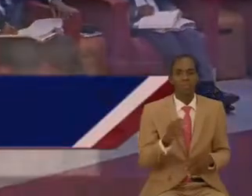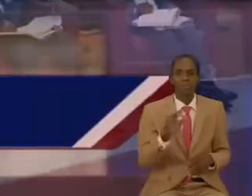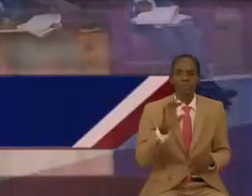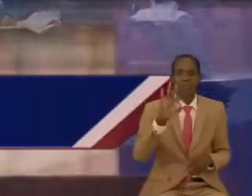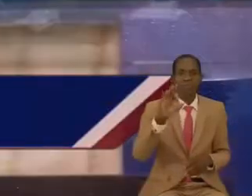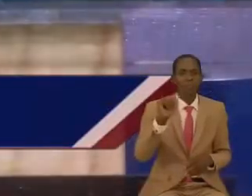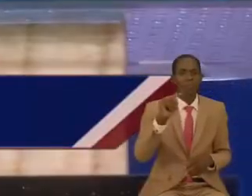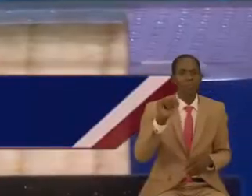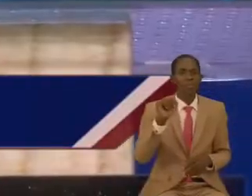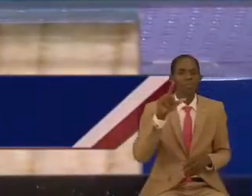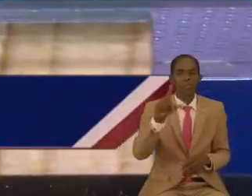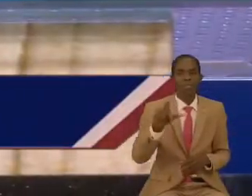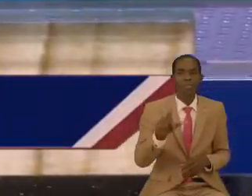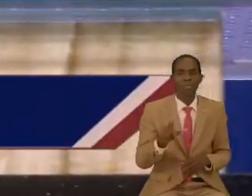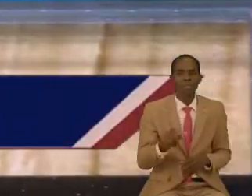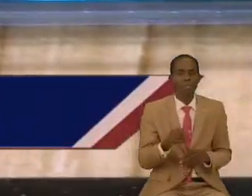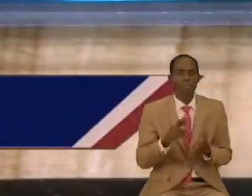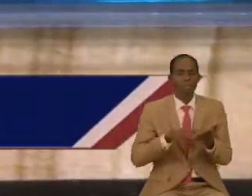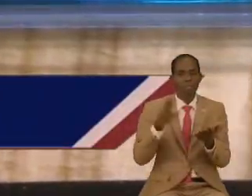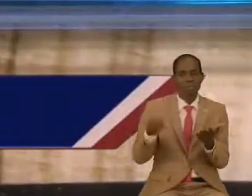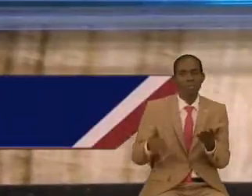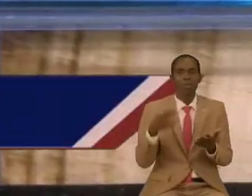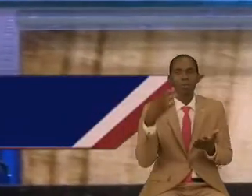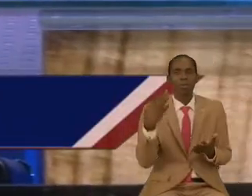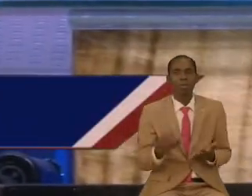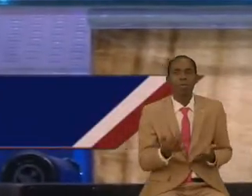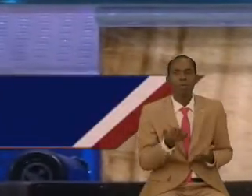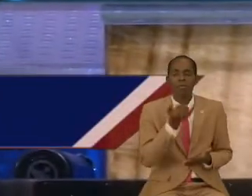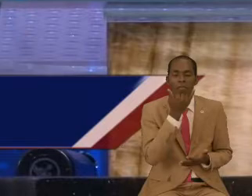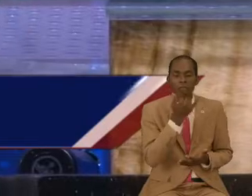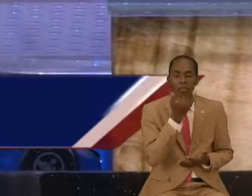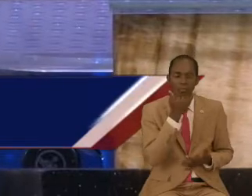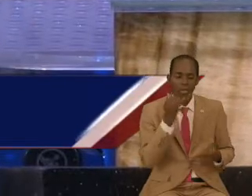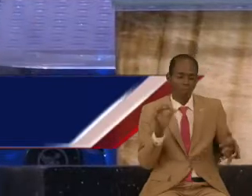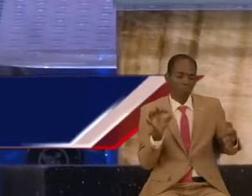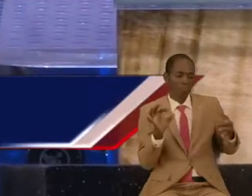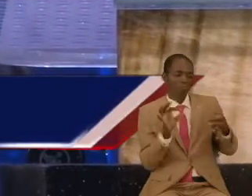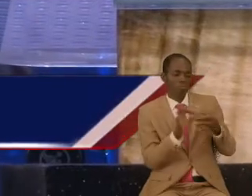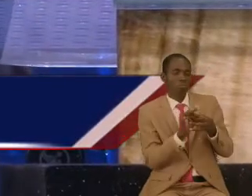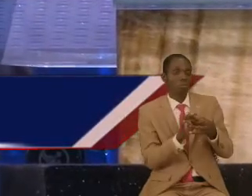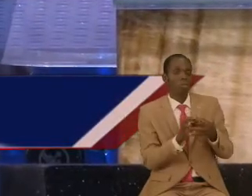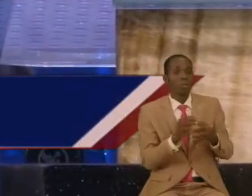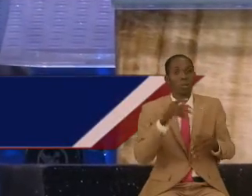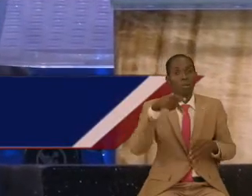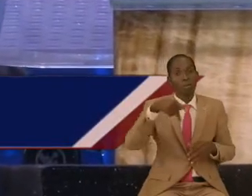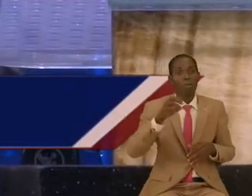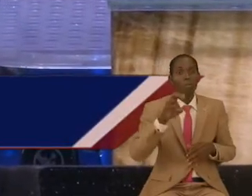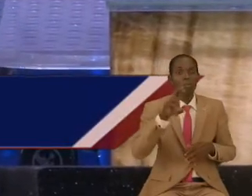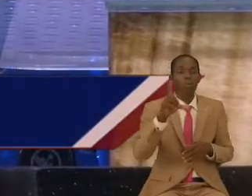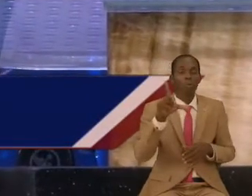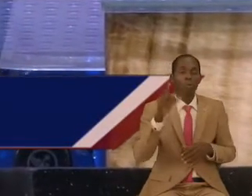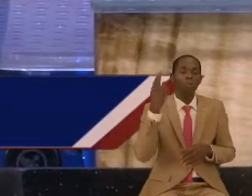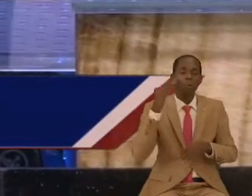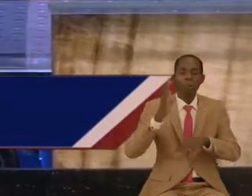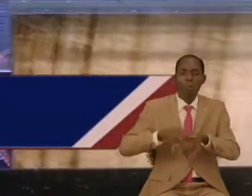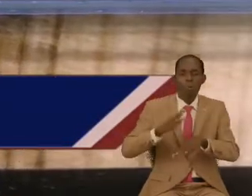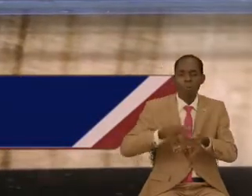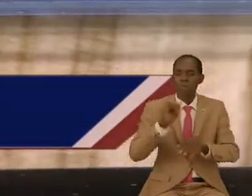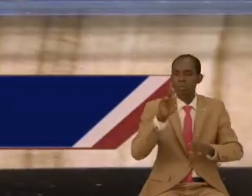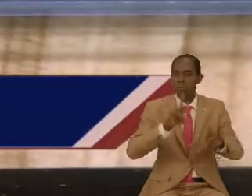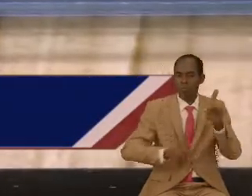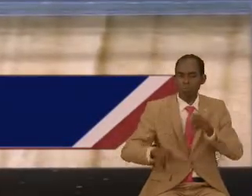consequence of faulty attachment. Paul the Apostle was actually warning the Galatians, if you